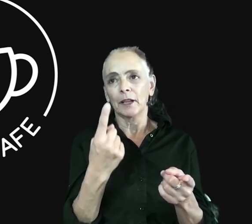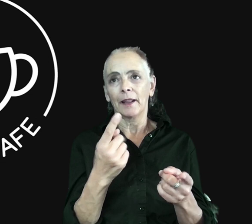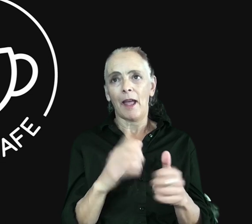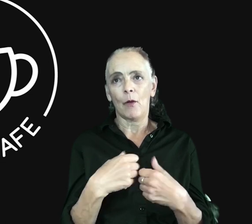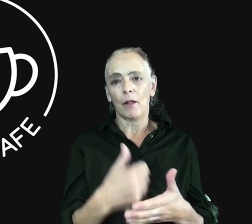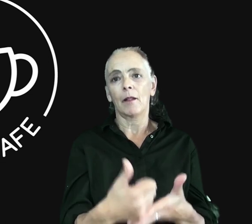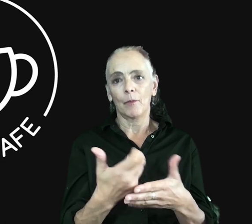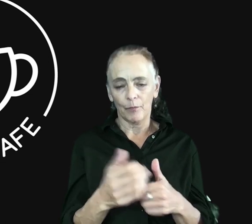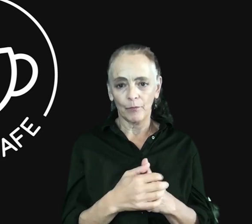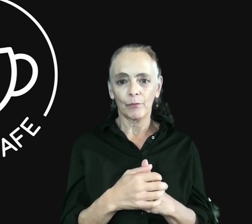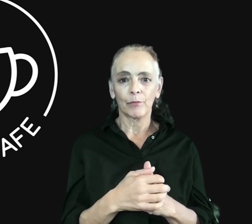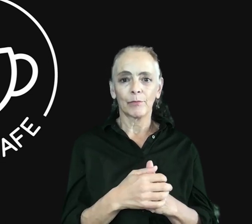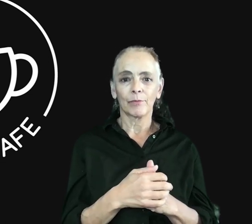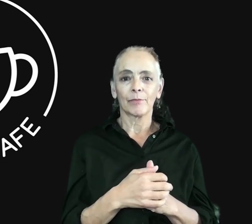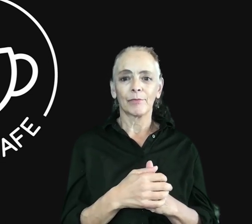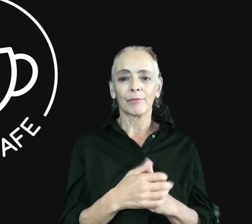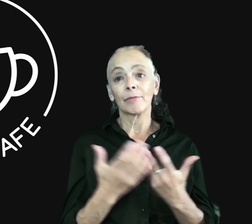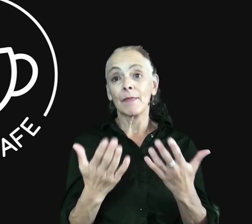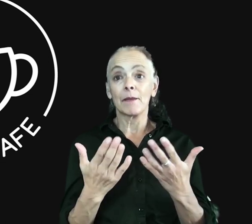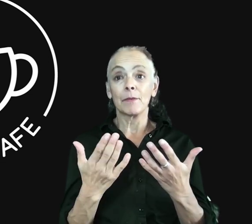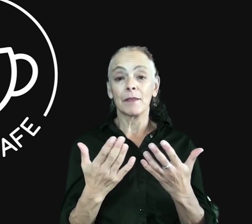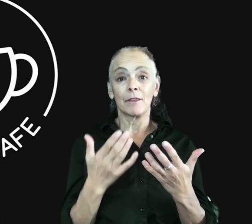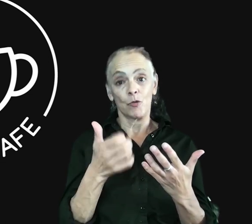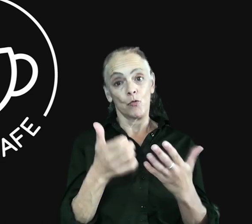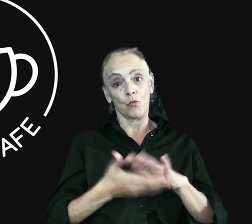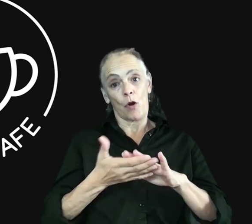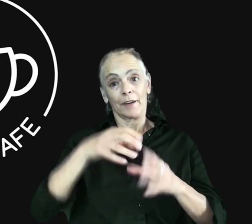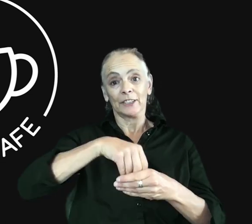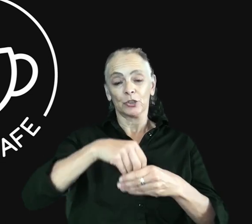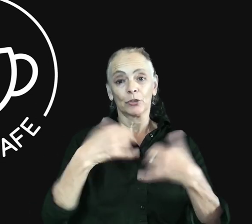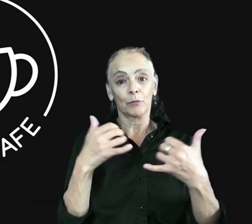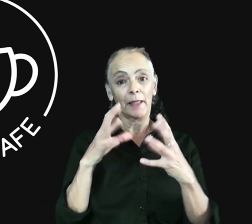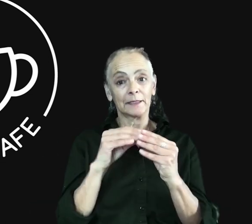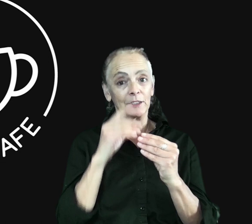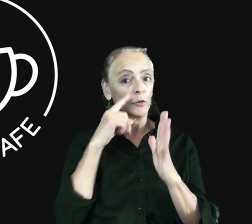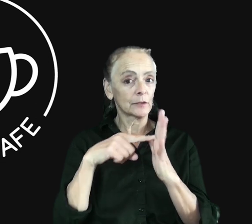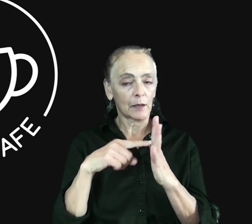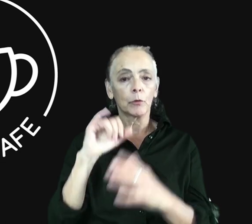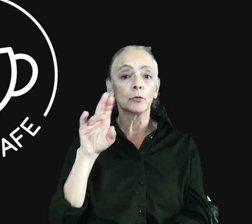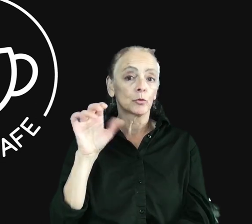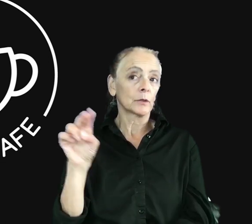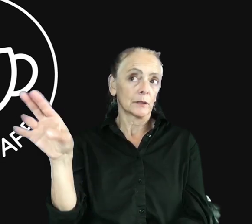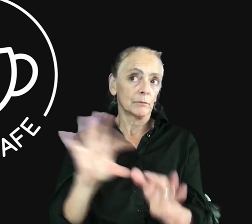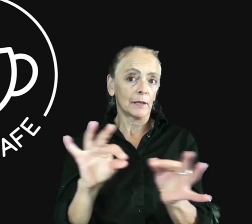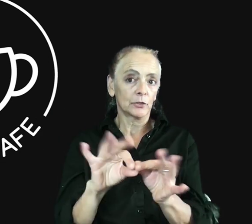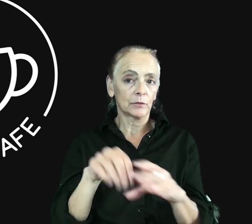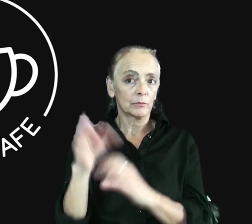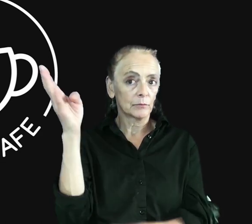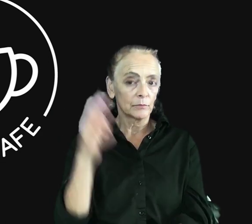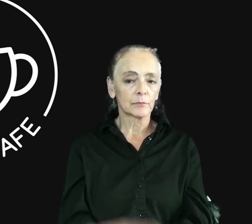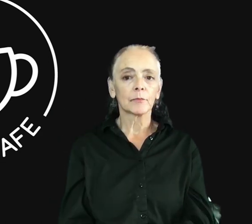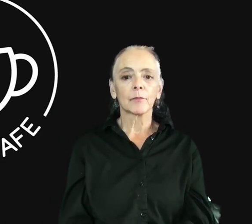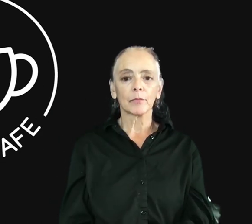it is you know running the internal play sessions that's a good example that julian uses during the talk and that was something that